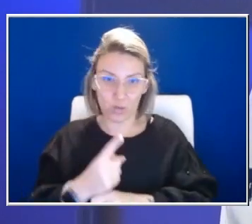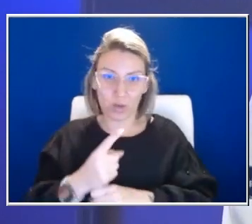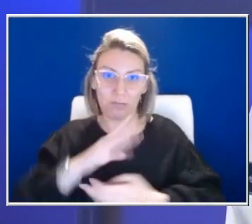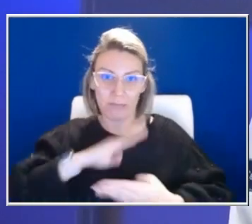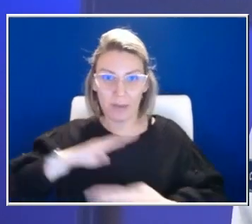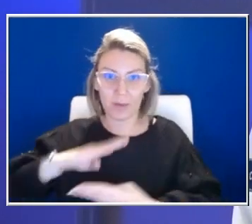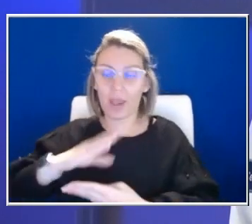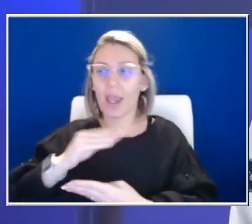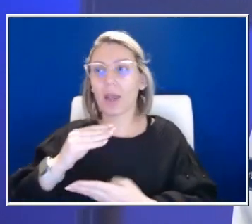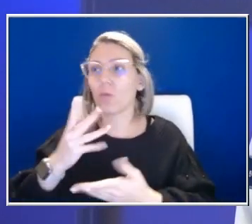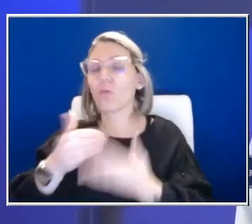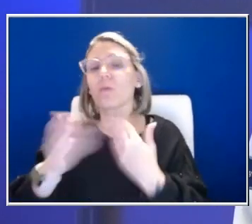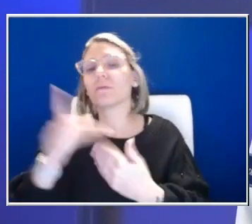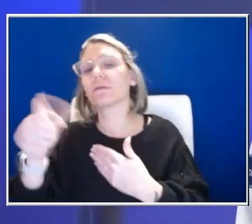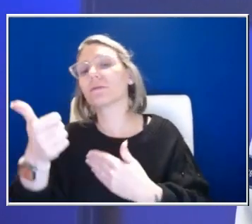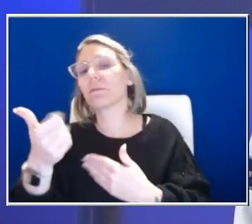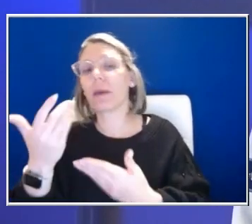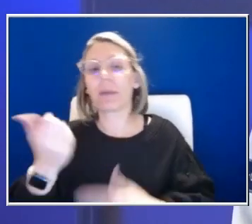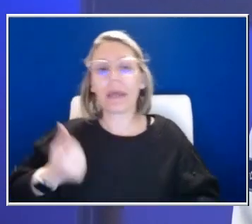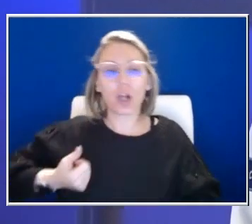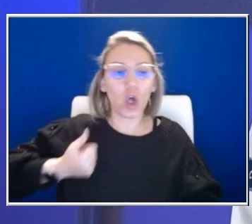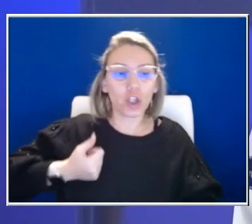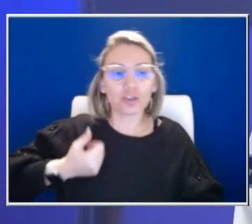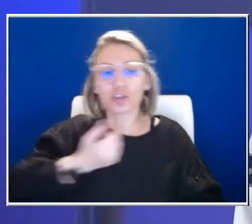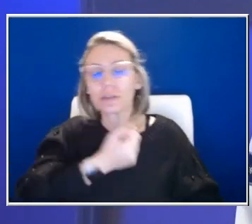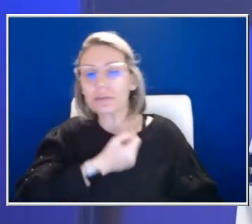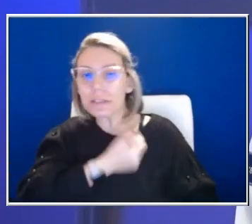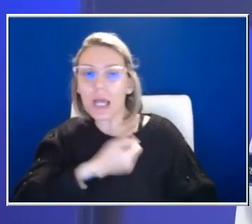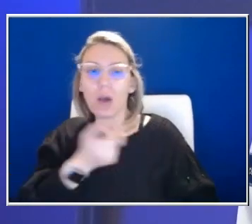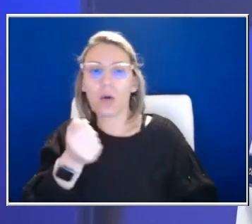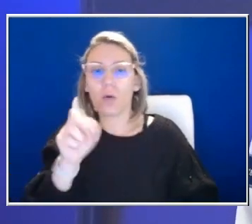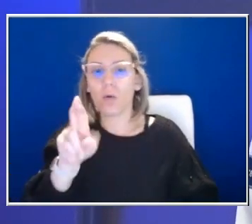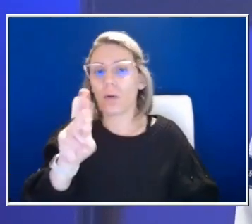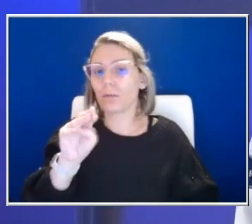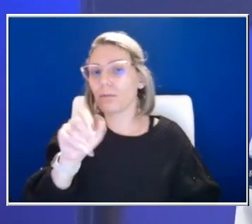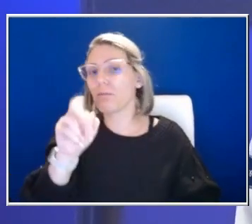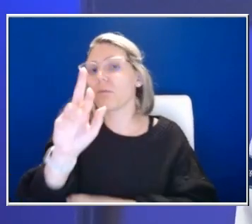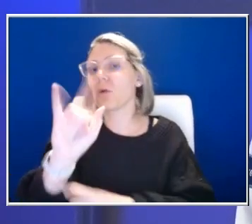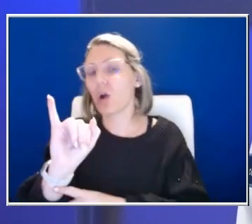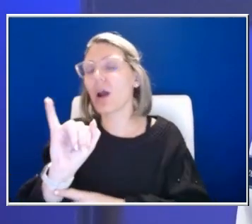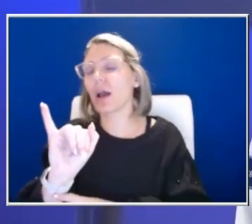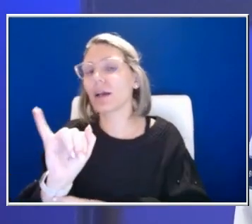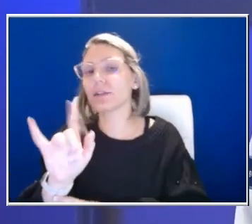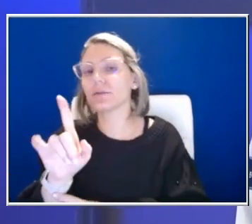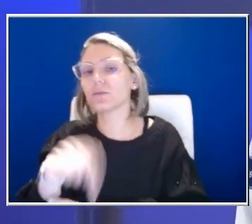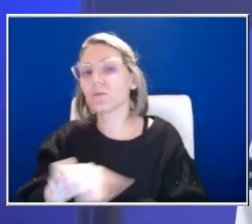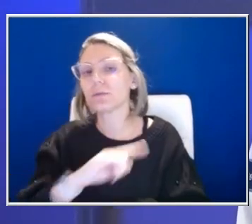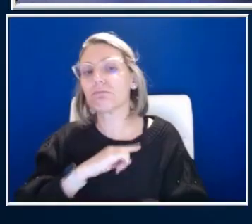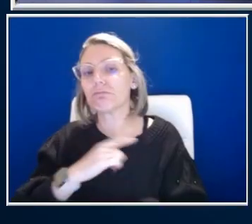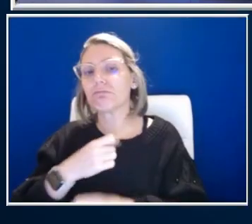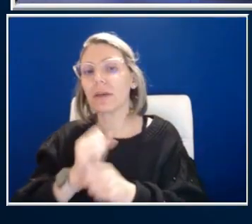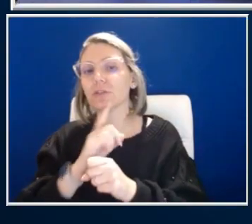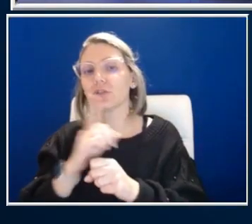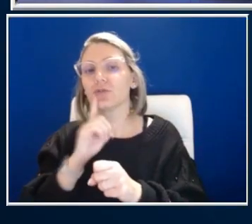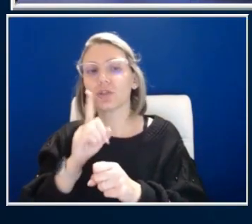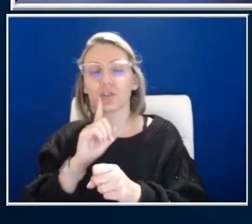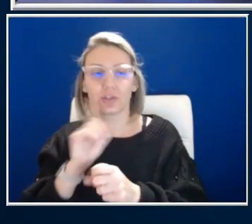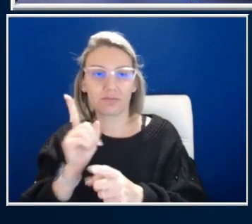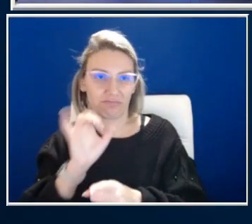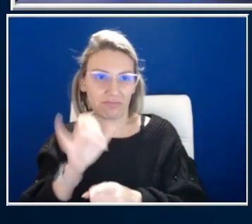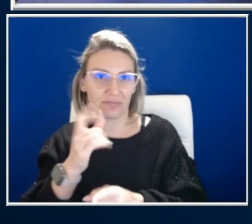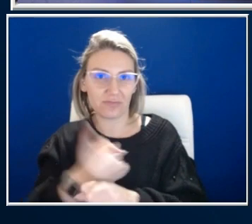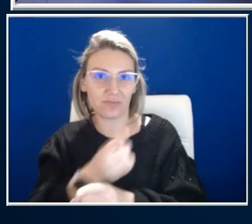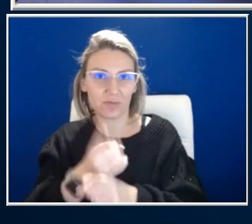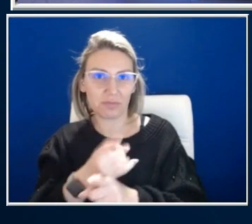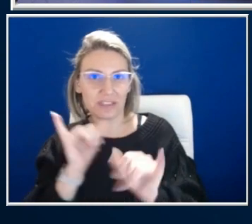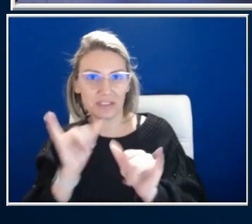supplemental screening, whether it be ultrasound or MRI, that should be coupled with that, we also make sure that they're on that right timeline. Dr. Wagner, I'm going to stick with you right